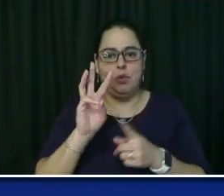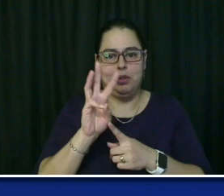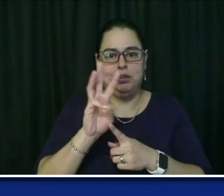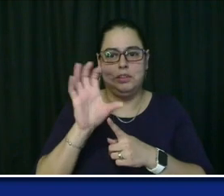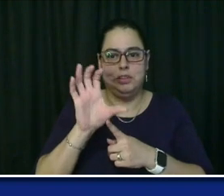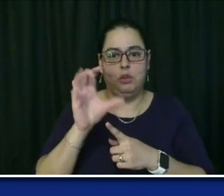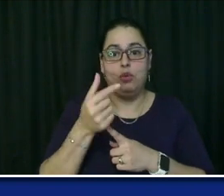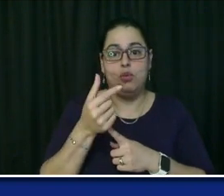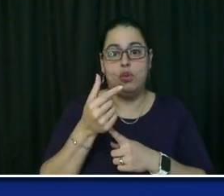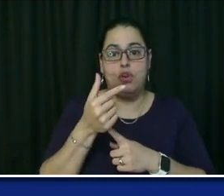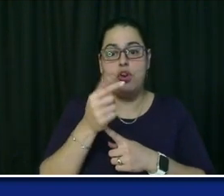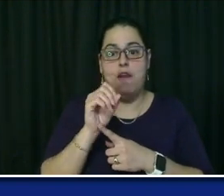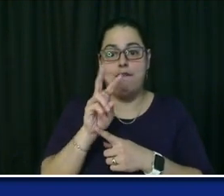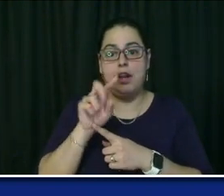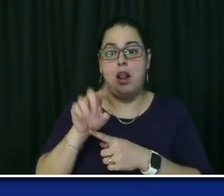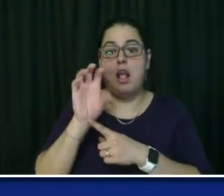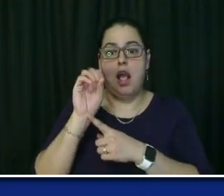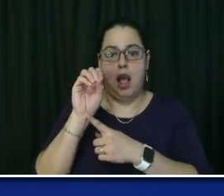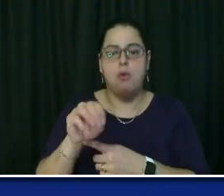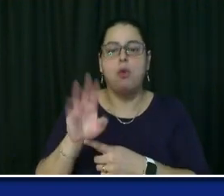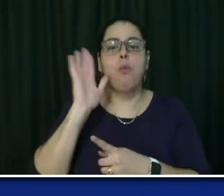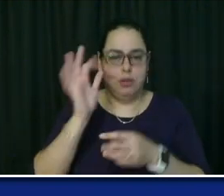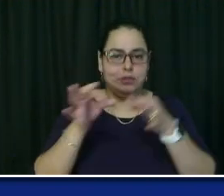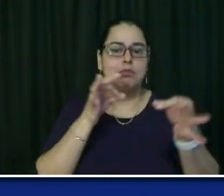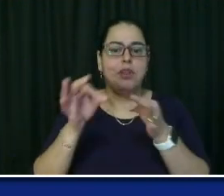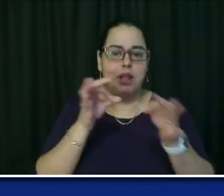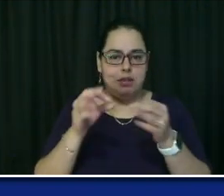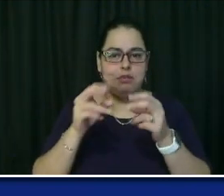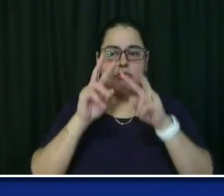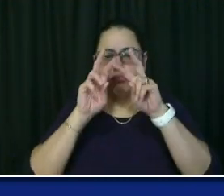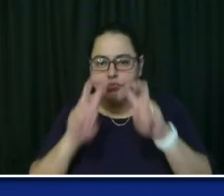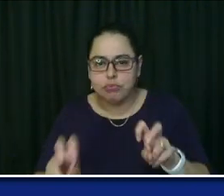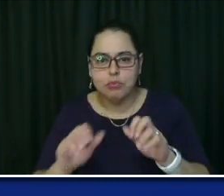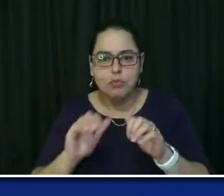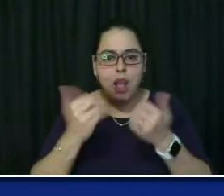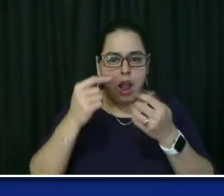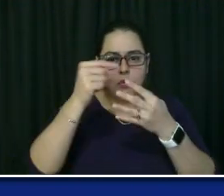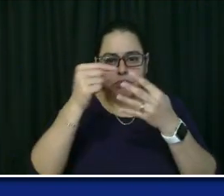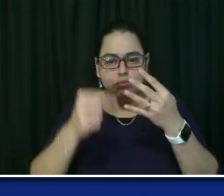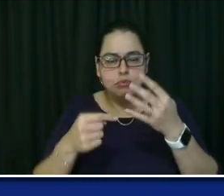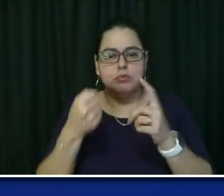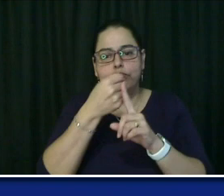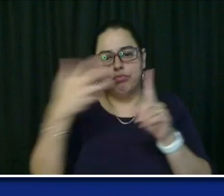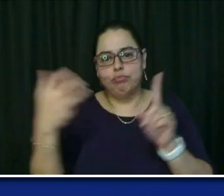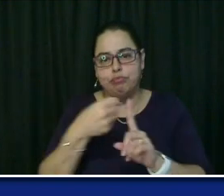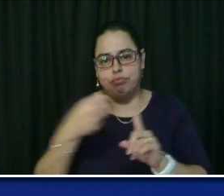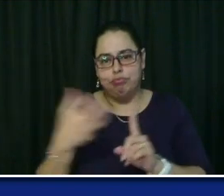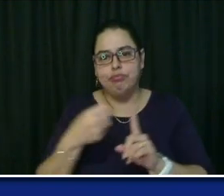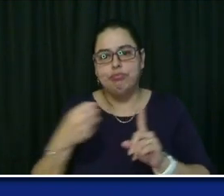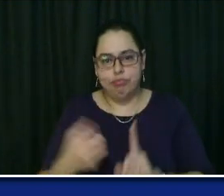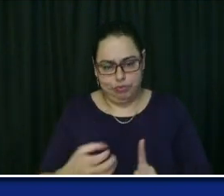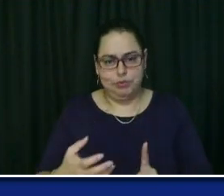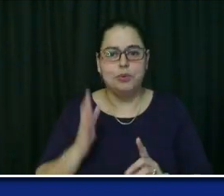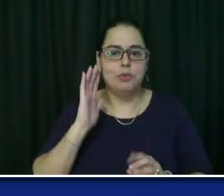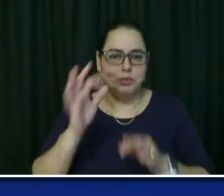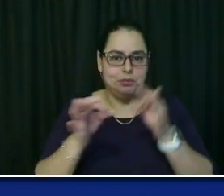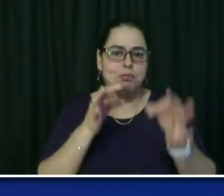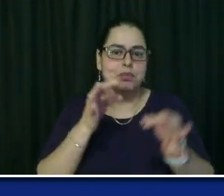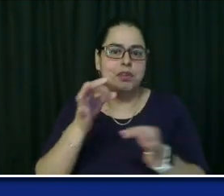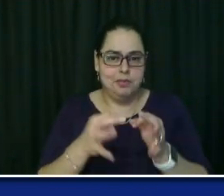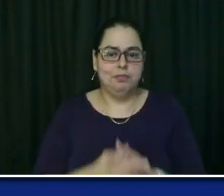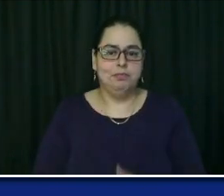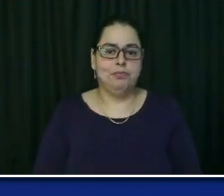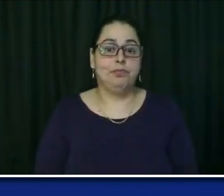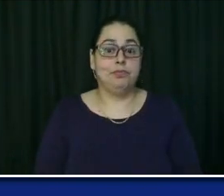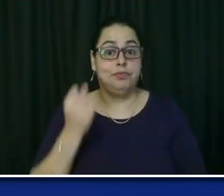involve CARES Act money, which are then available to people all across the county, and then some of them are targeted to those urban county consortium